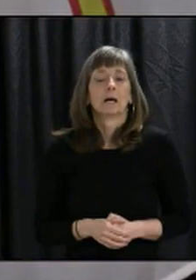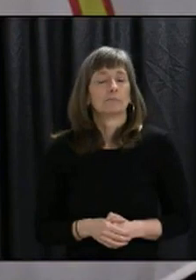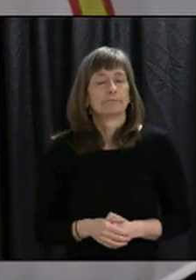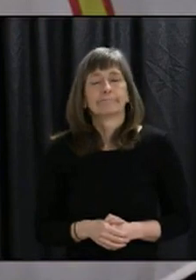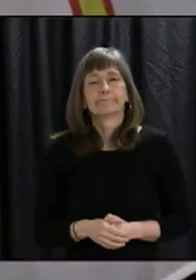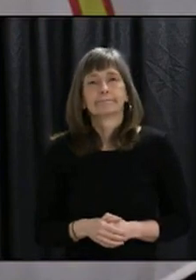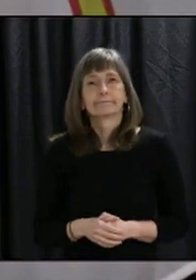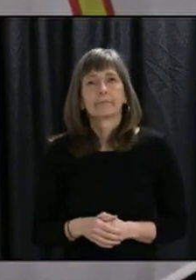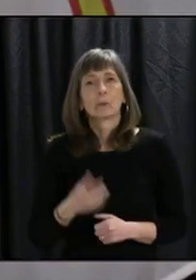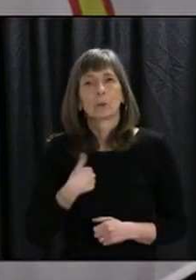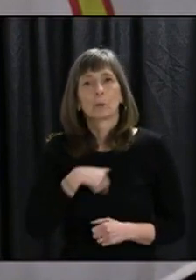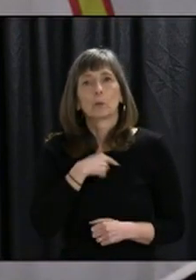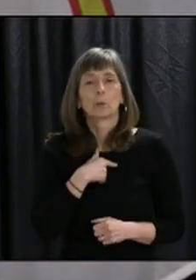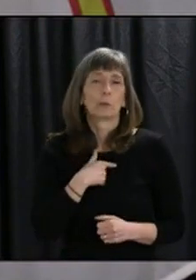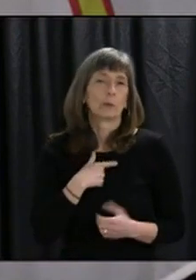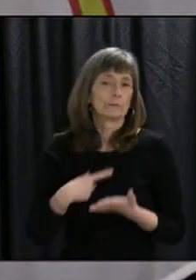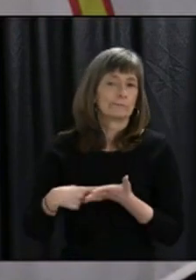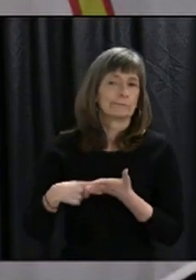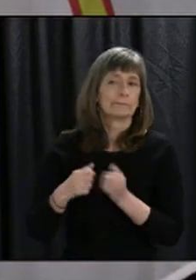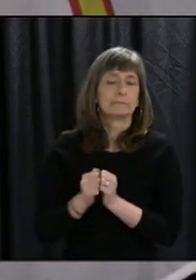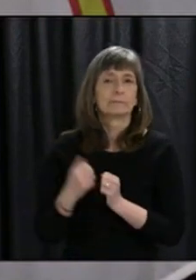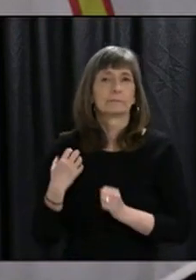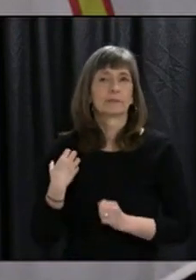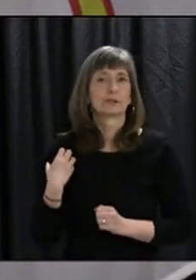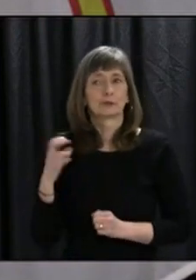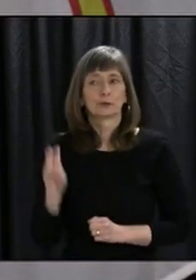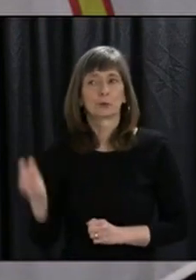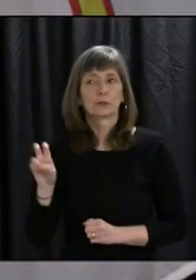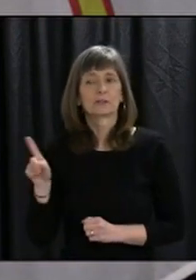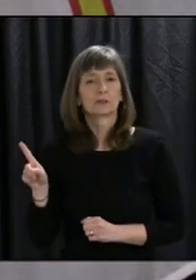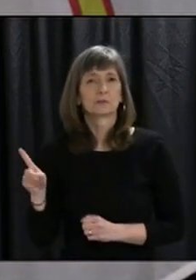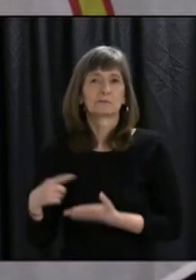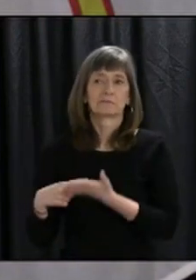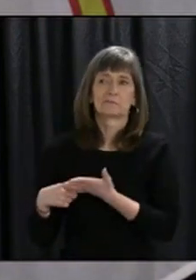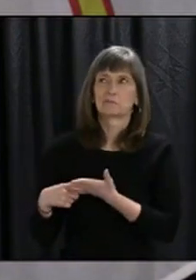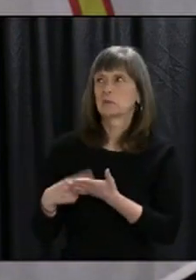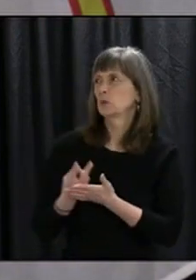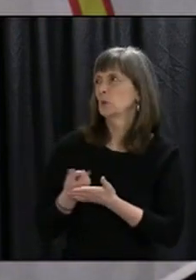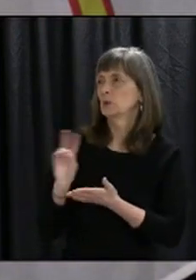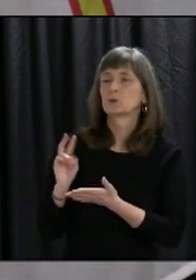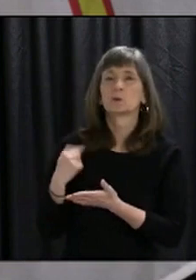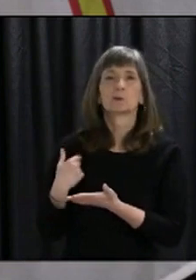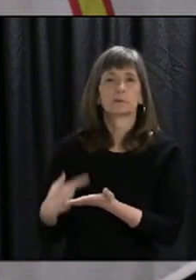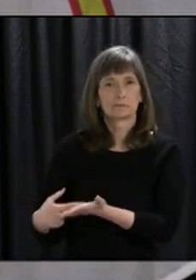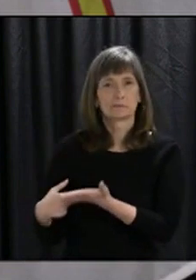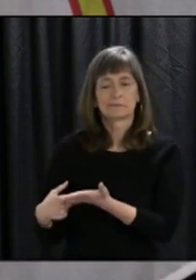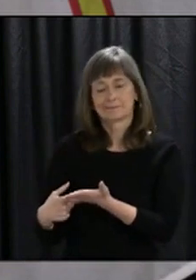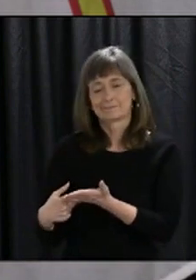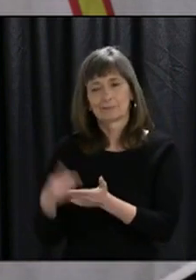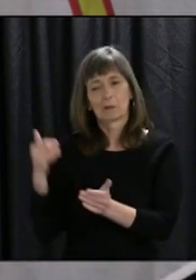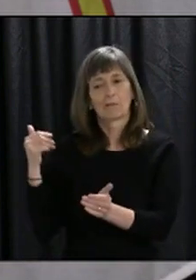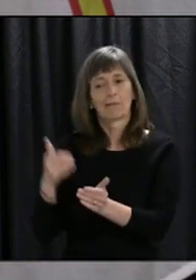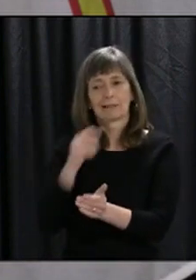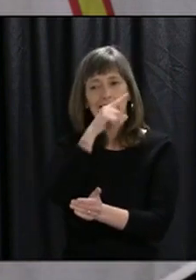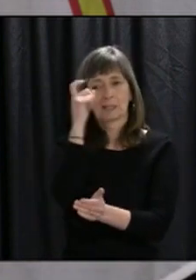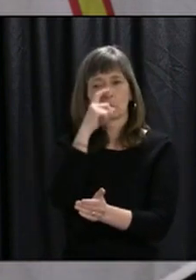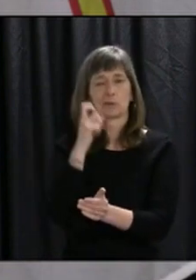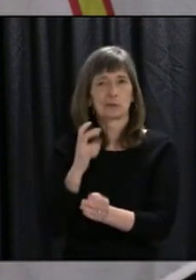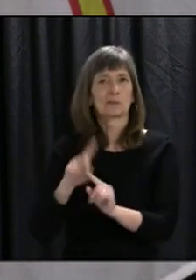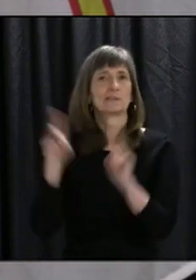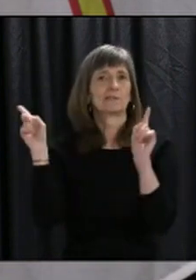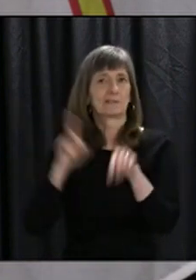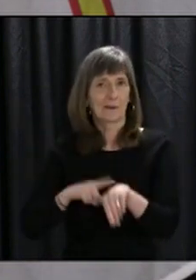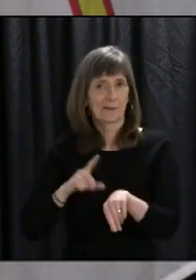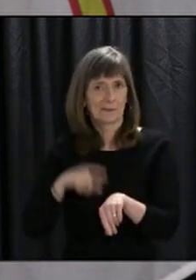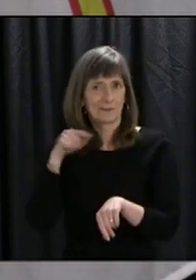discussions with the minister responsible for tourism back a few weeks ago, recognizing that this summer would be very difficult. Did